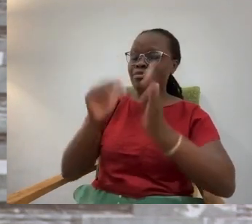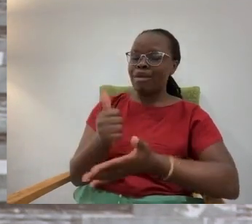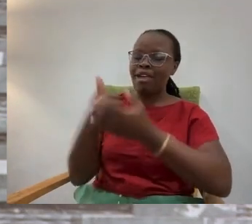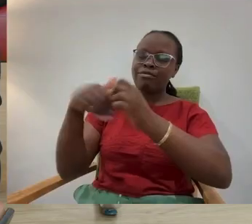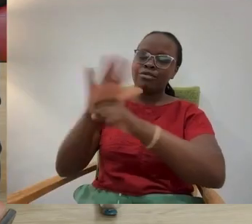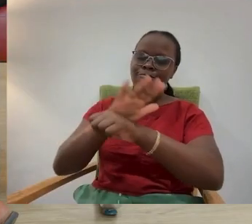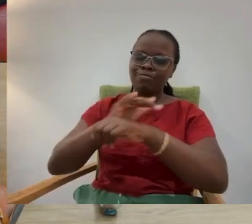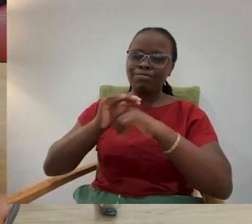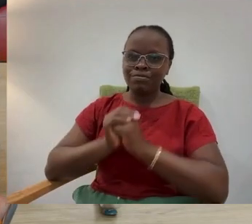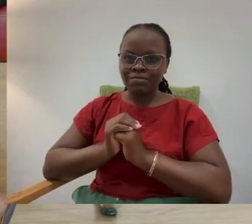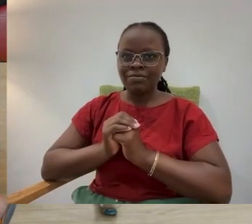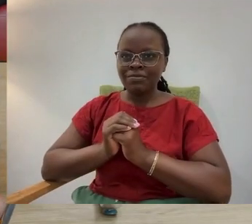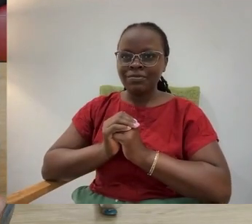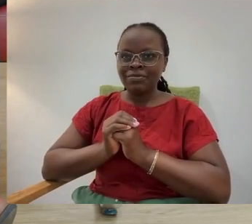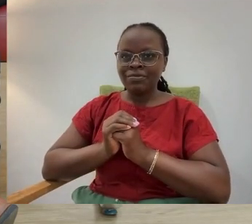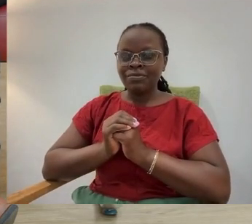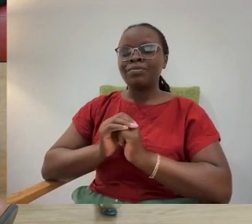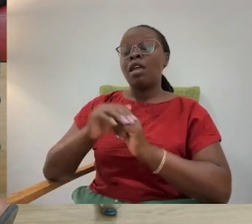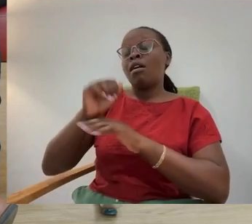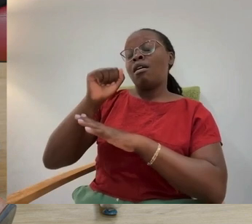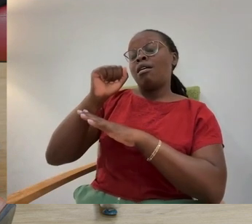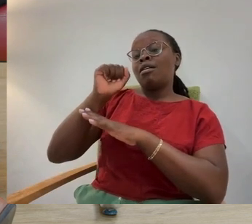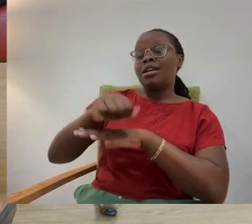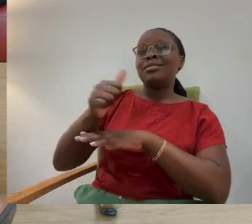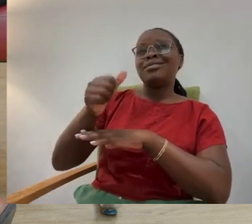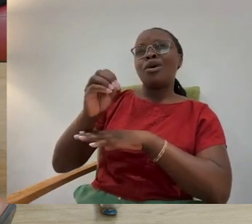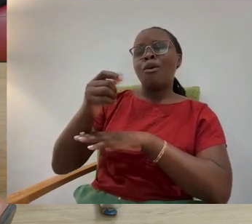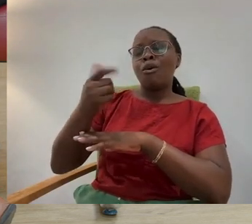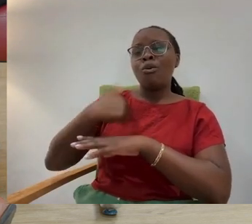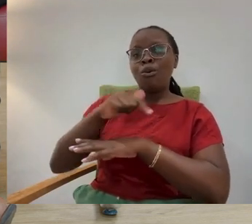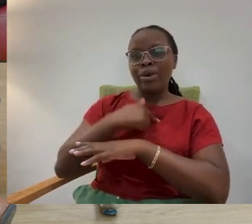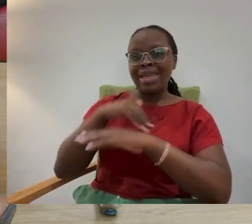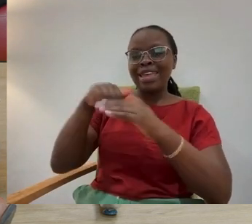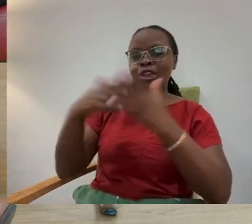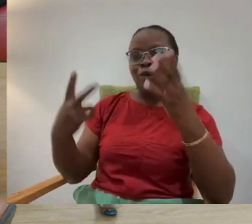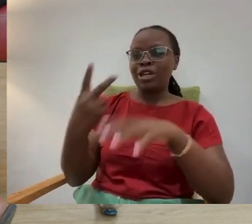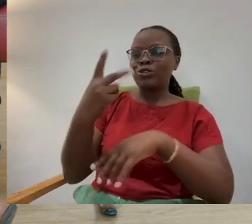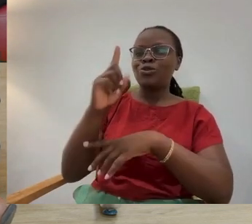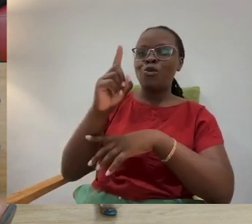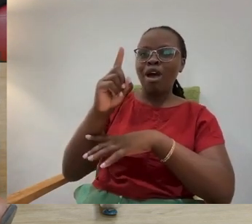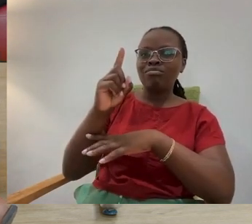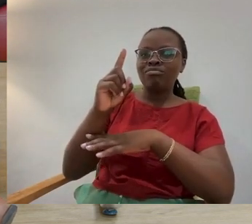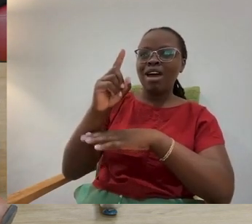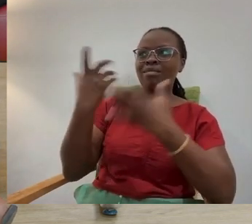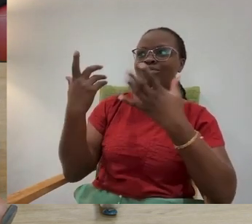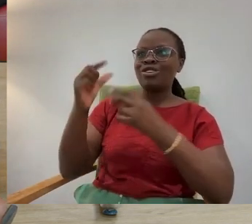things. Yes, so I think we are in the 21st century,